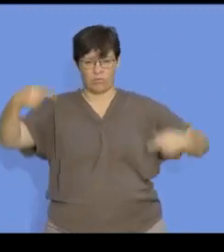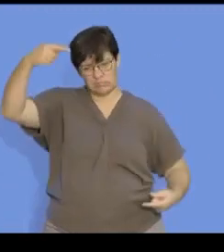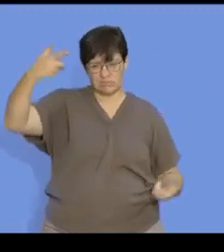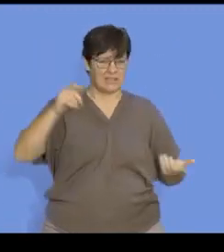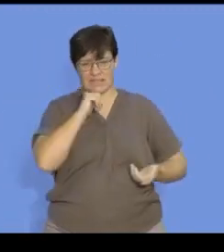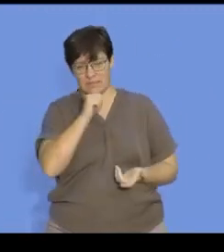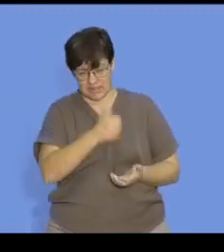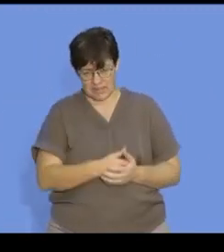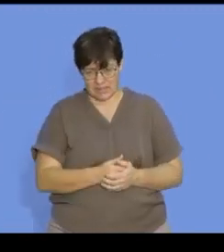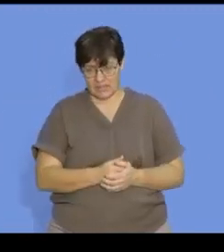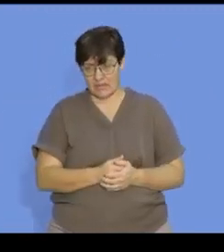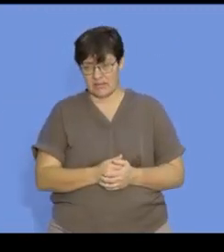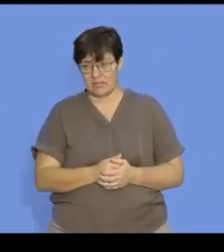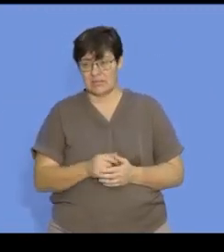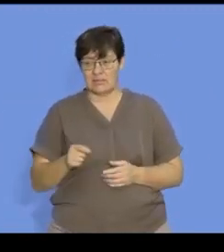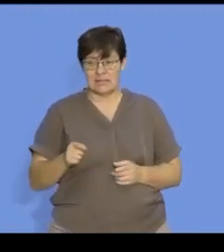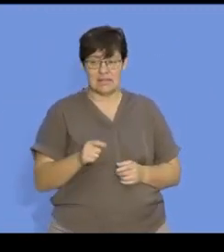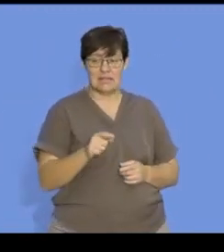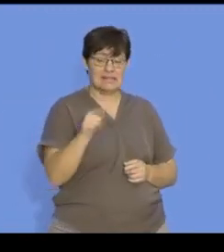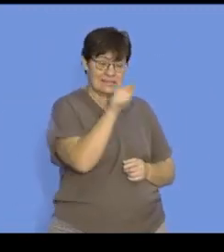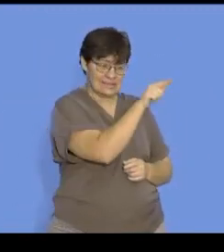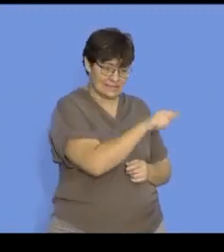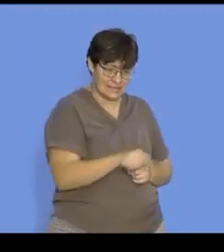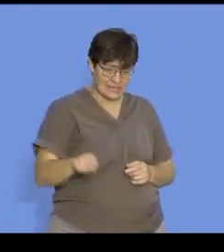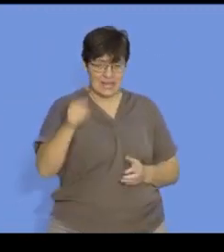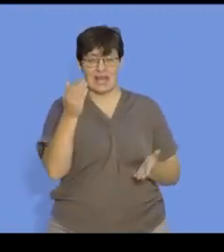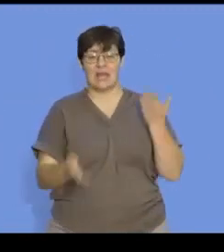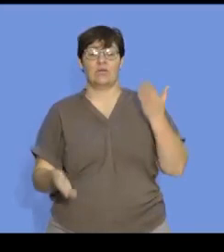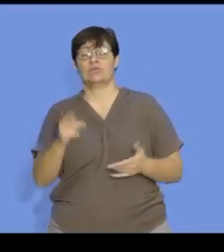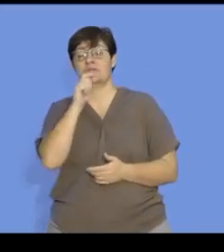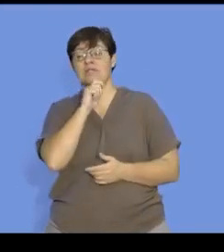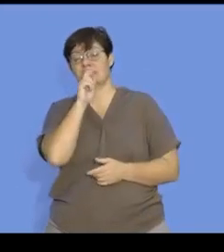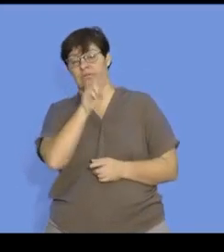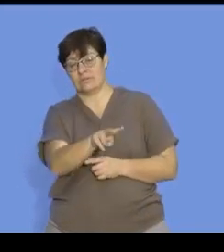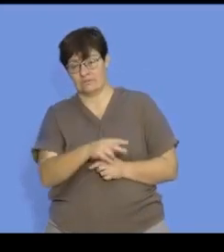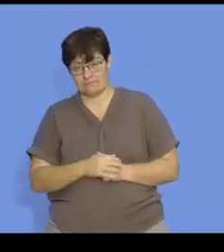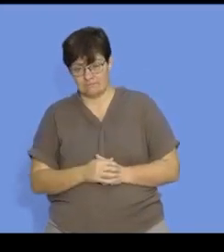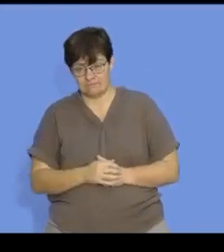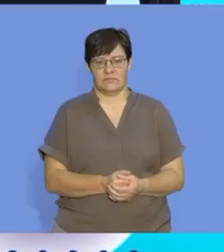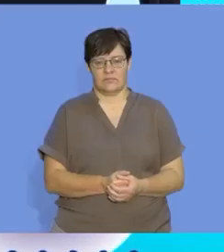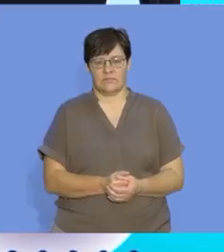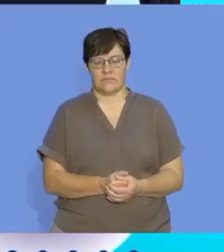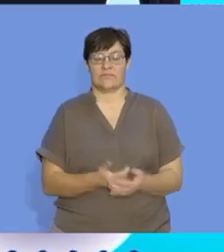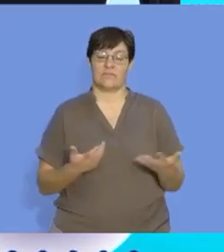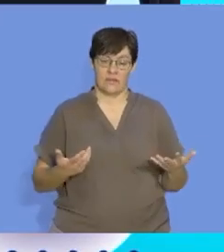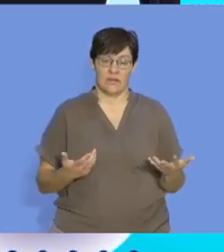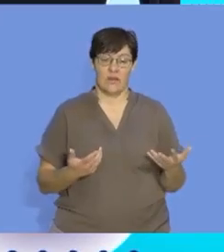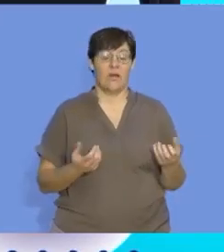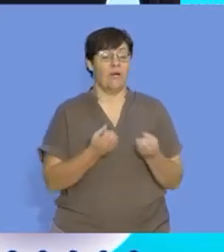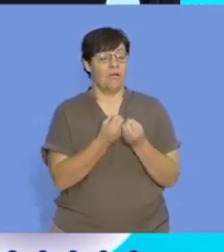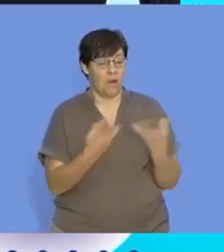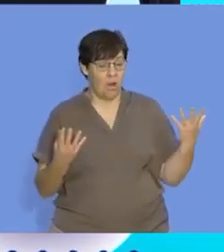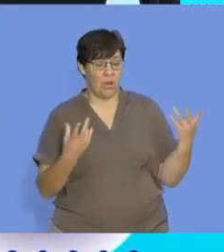But this is the equation we need to be using for this section. We've done lots of